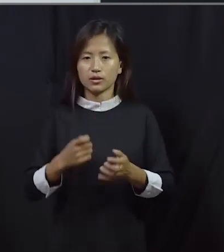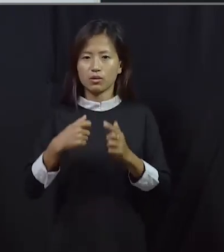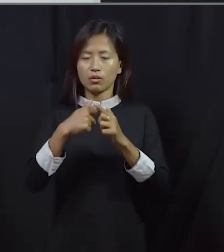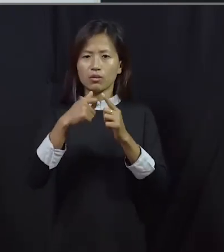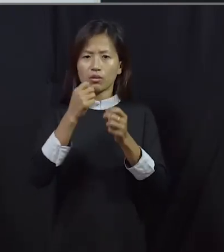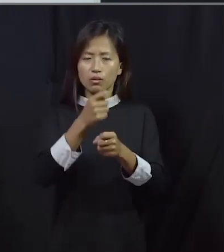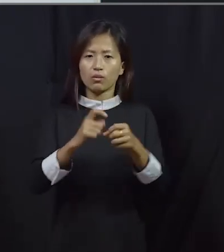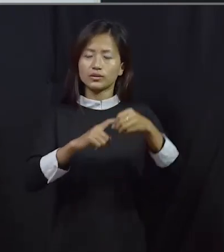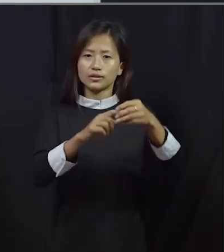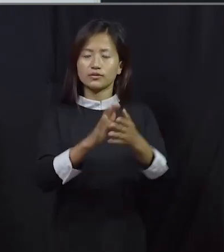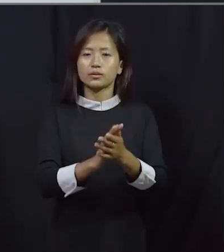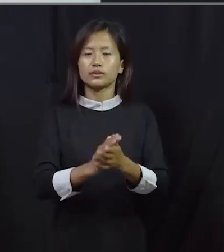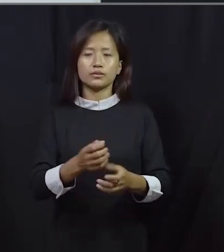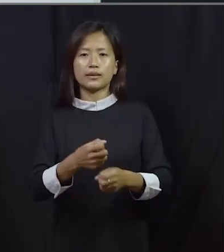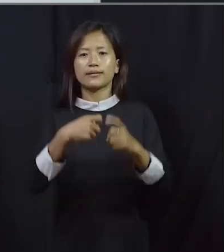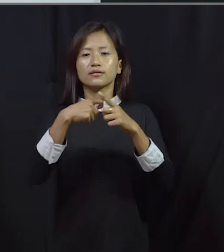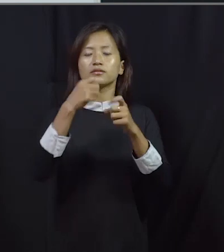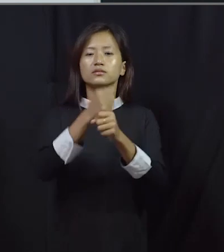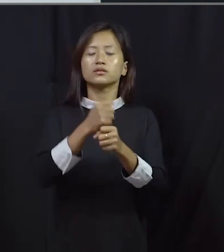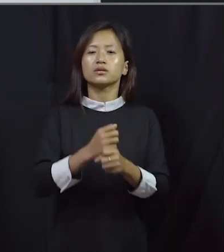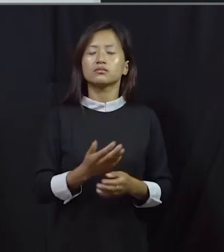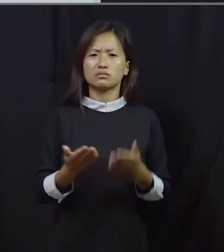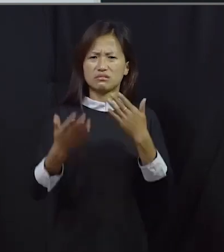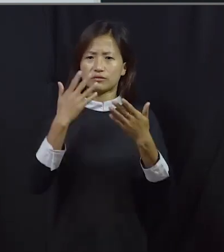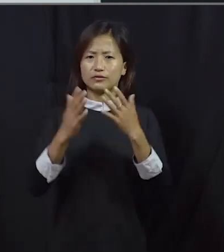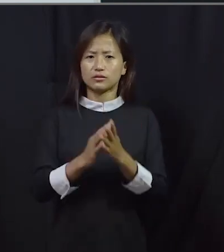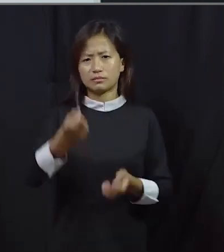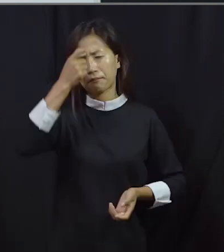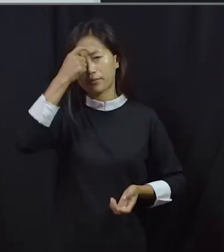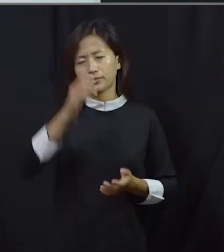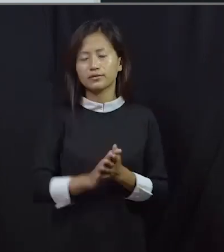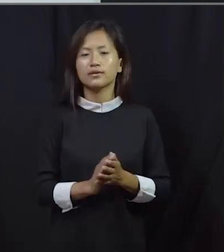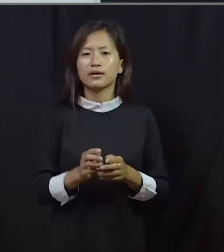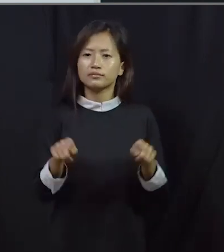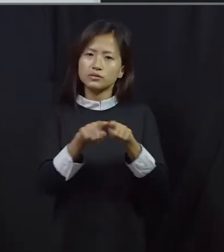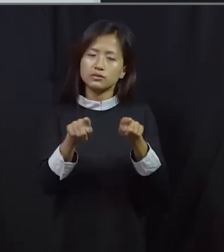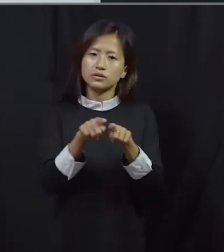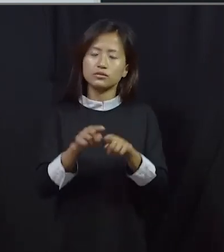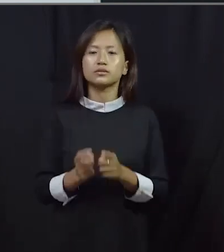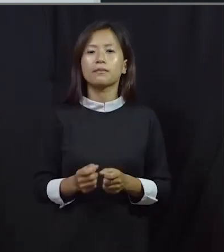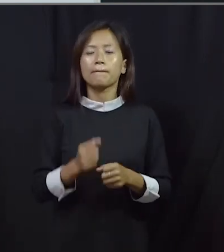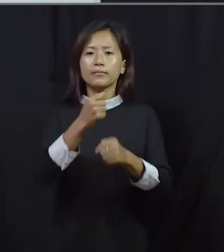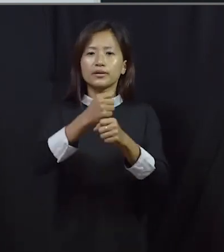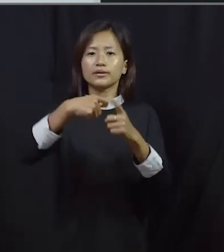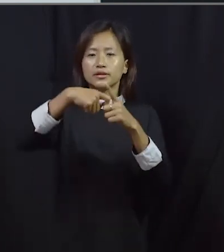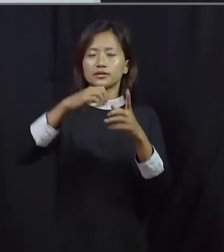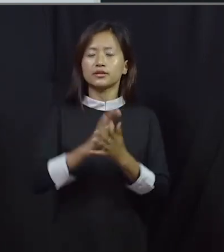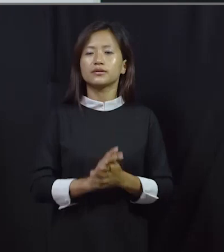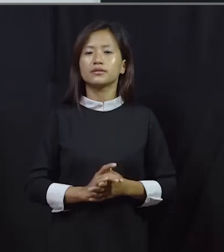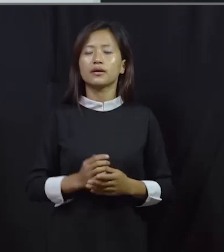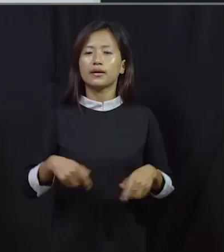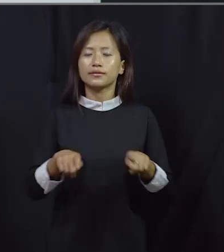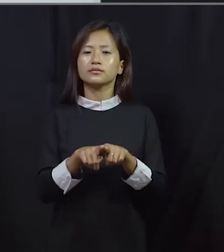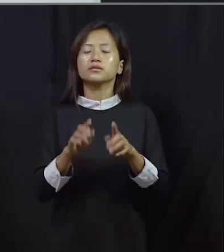potato in kg, again, they will face some problems, right? They will face some problem. What is kg? What is the relation of kg with pound, right? If I tell my weight